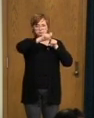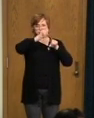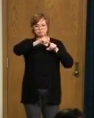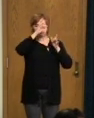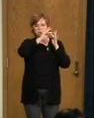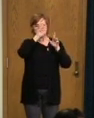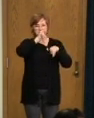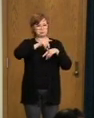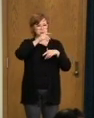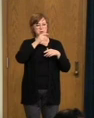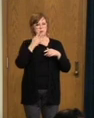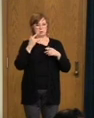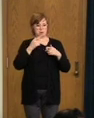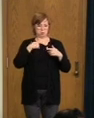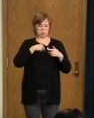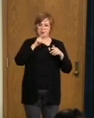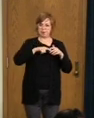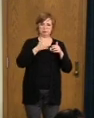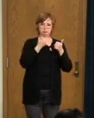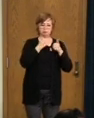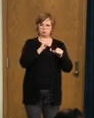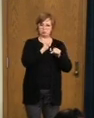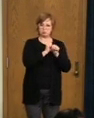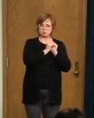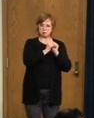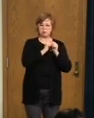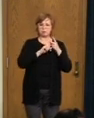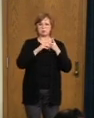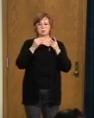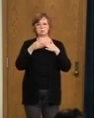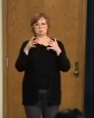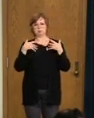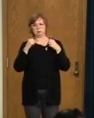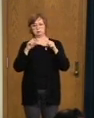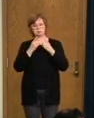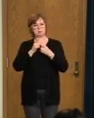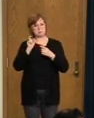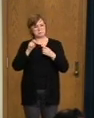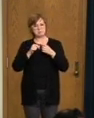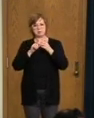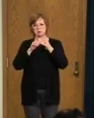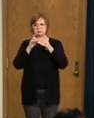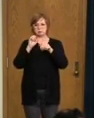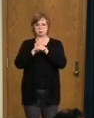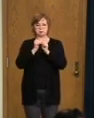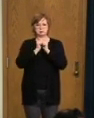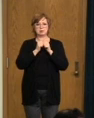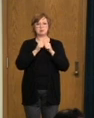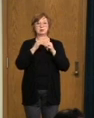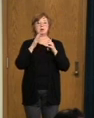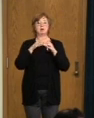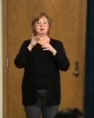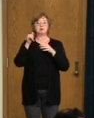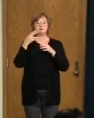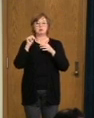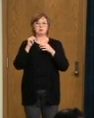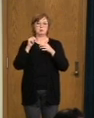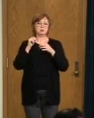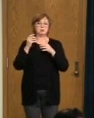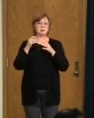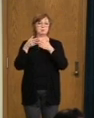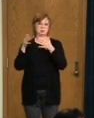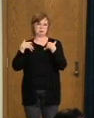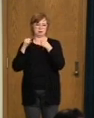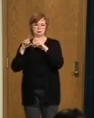where required. But then, in the new year, public health will continue to work again closely with schools so that they can start safely